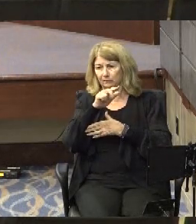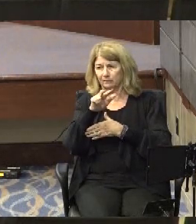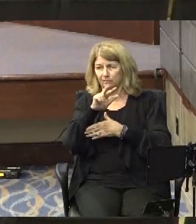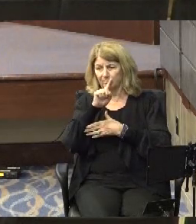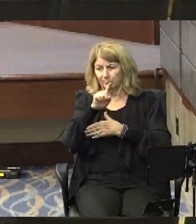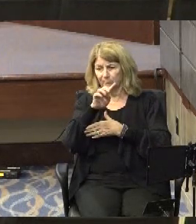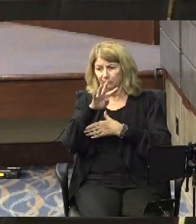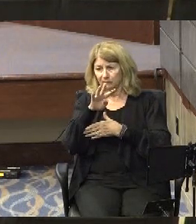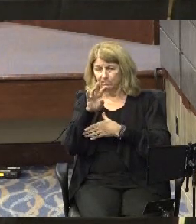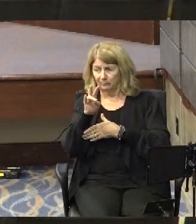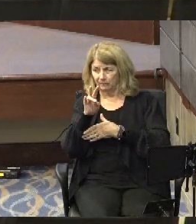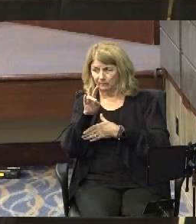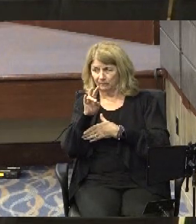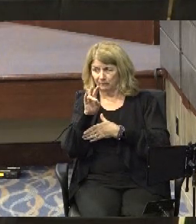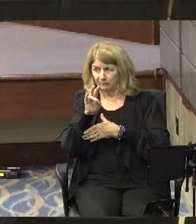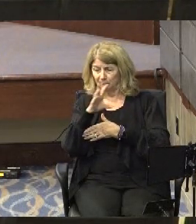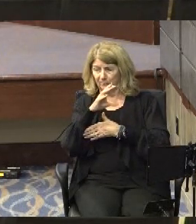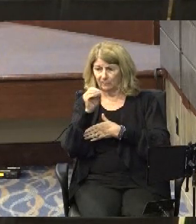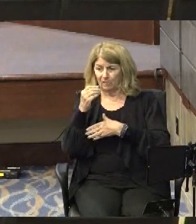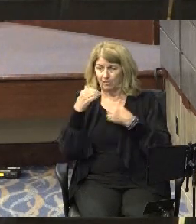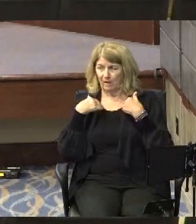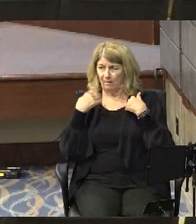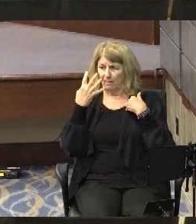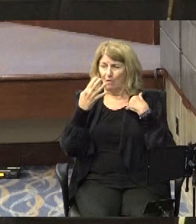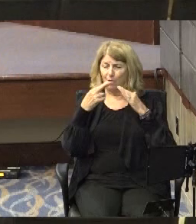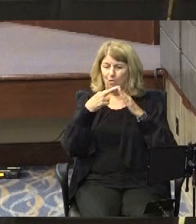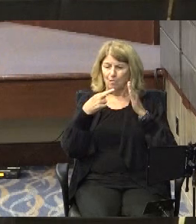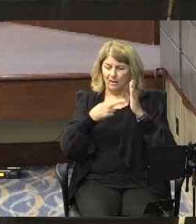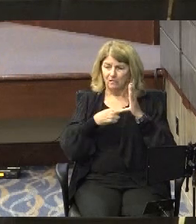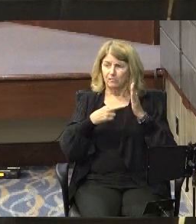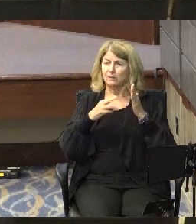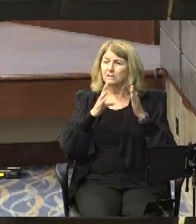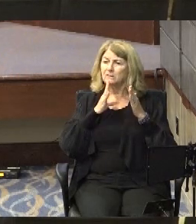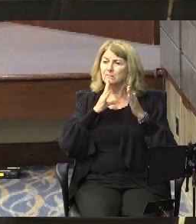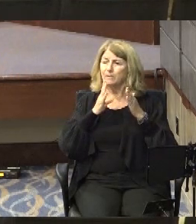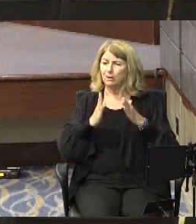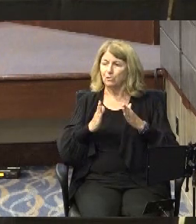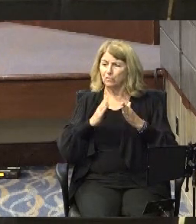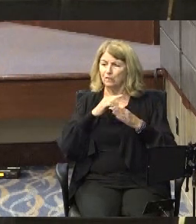2023-147. And we've got, I believe, four registered speakers on this.